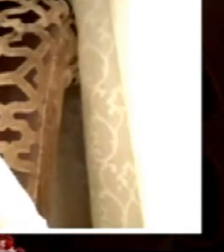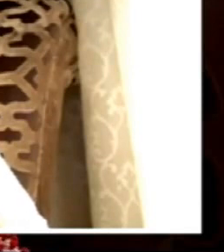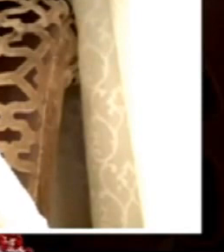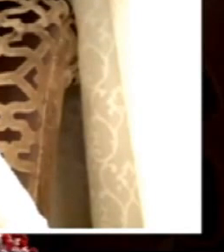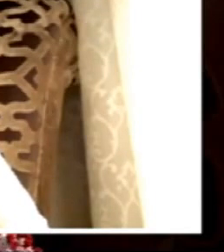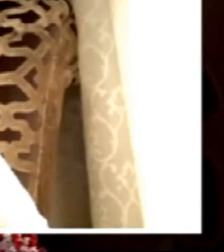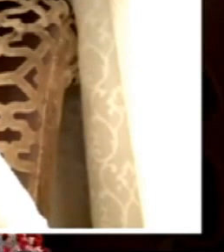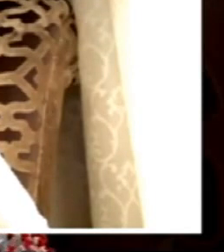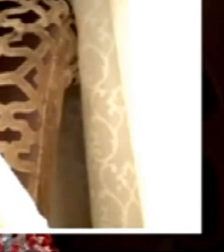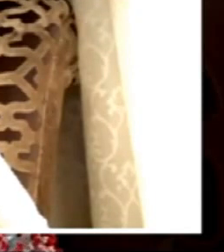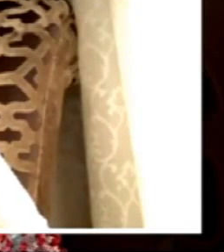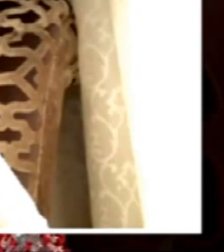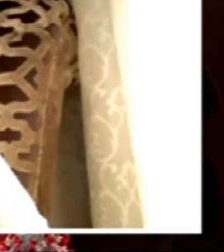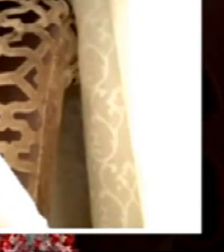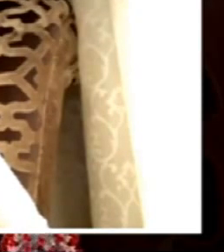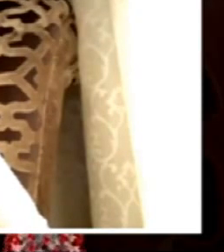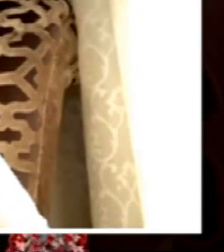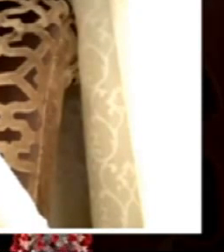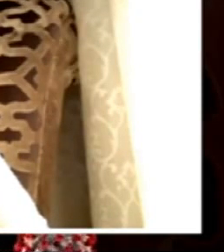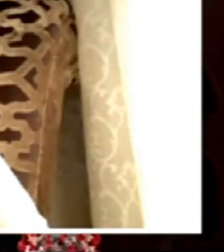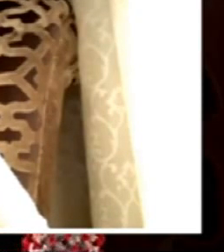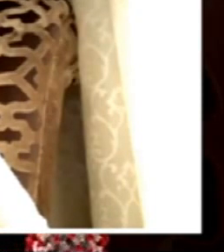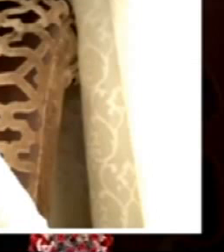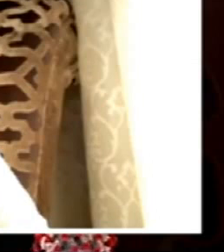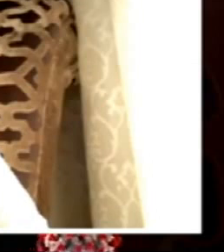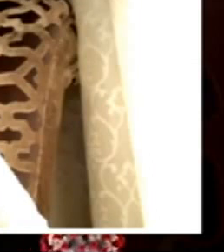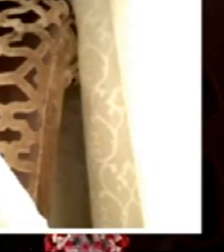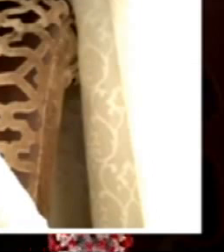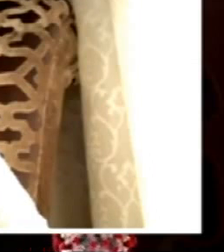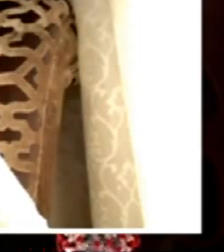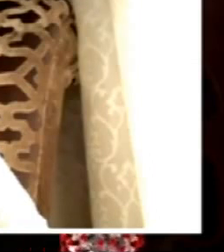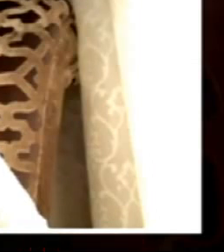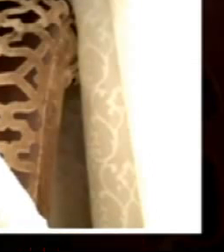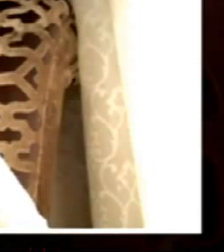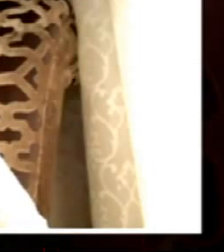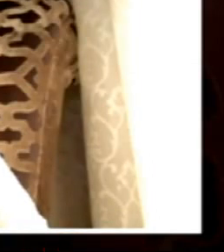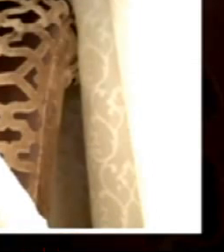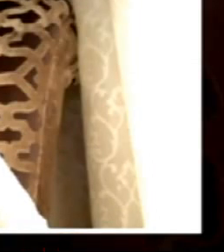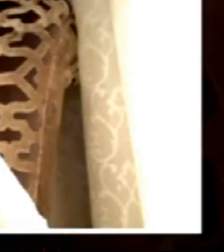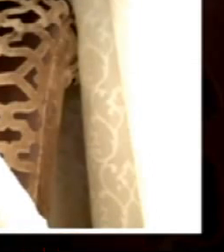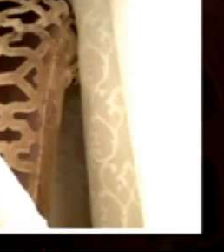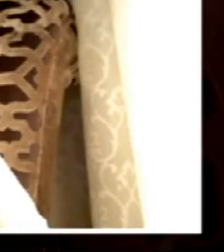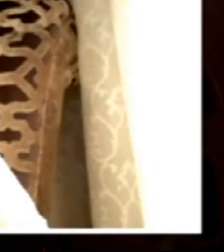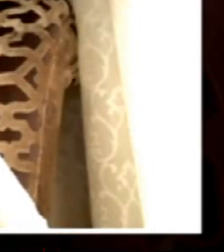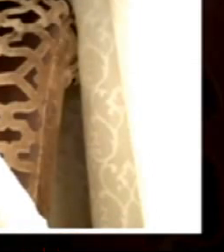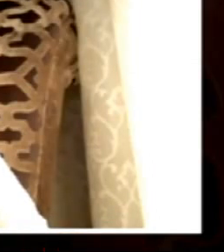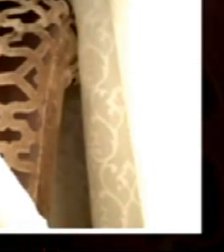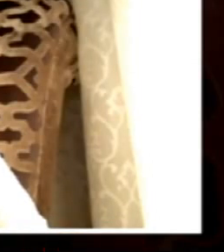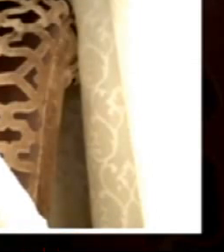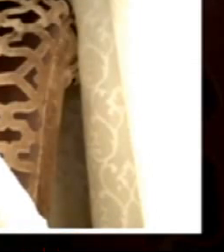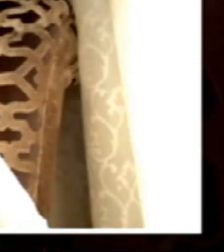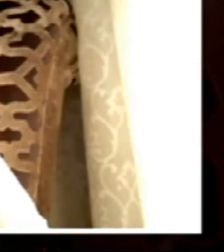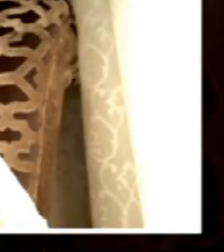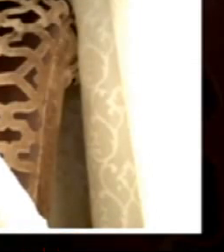Good morning and good morning to the viewers of SABC. So let me say, let's take it step by step. First of all, the implication